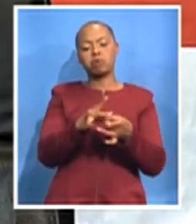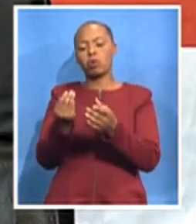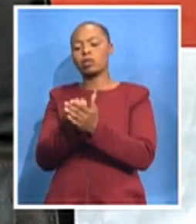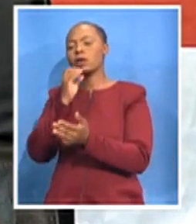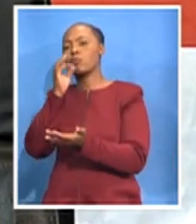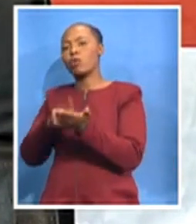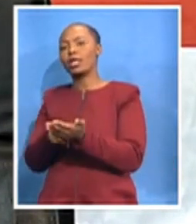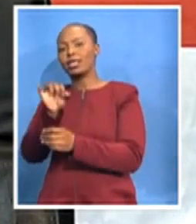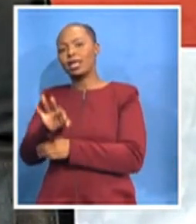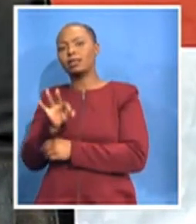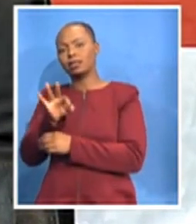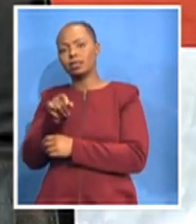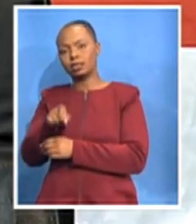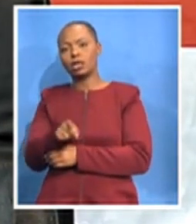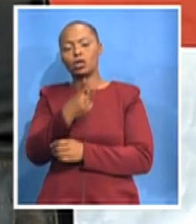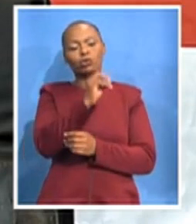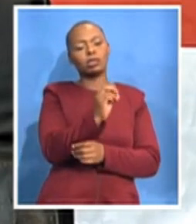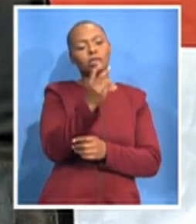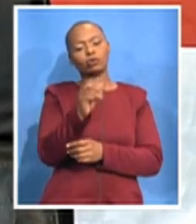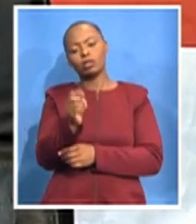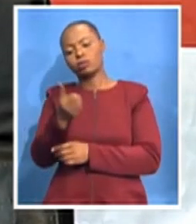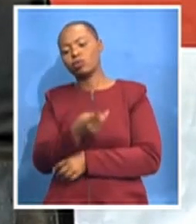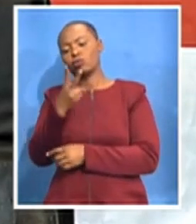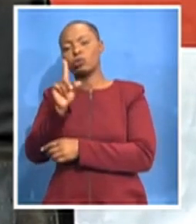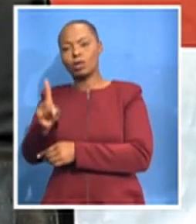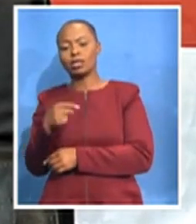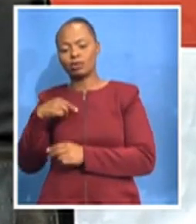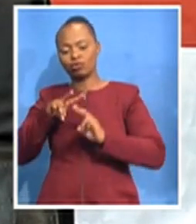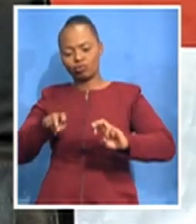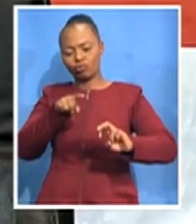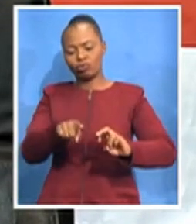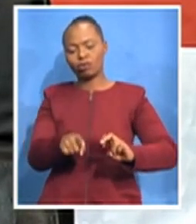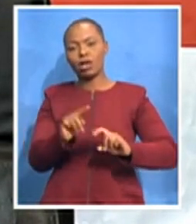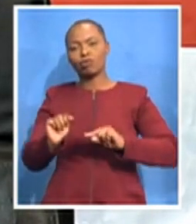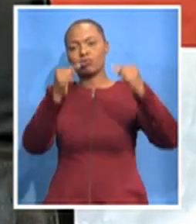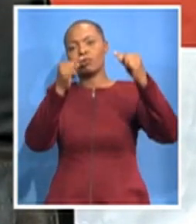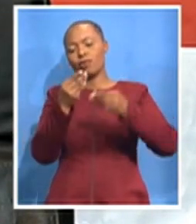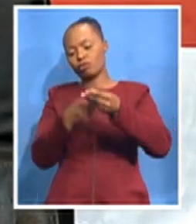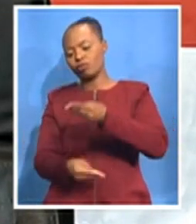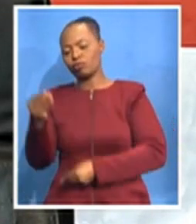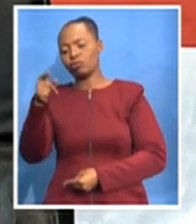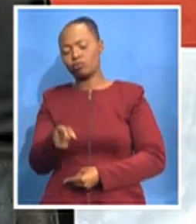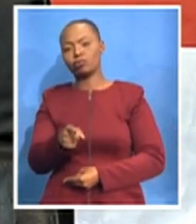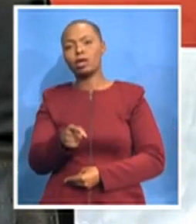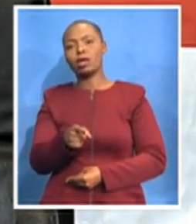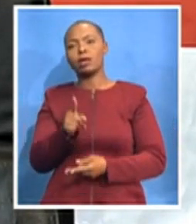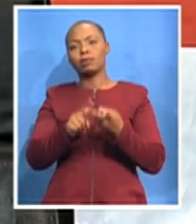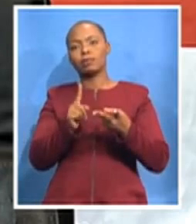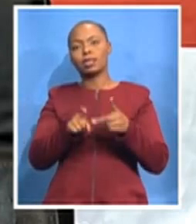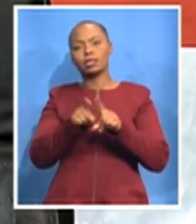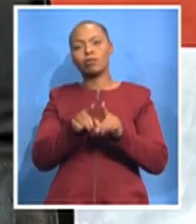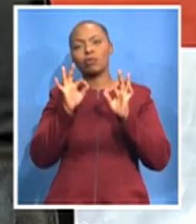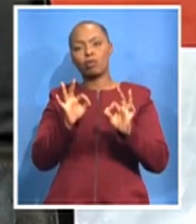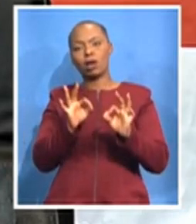2020-2021. It's an investigation into allegation of maladministration, improper or suspected improper conduct in the appointment of